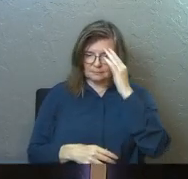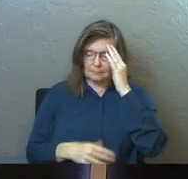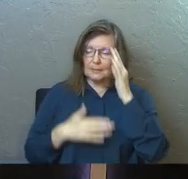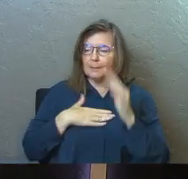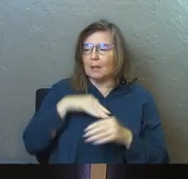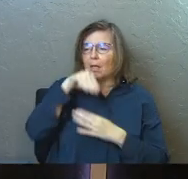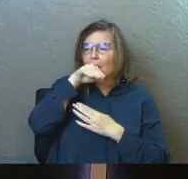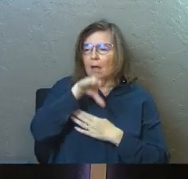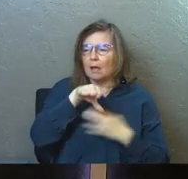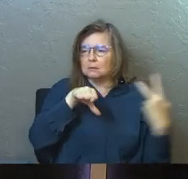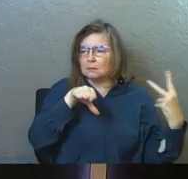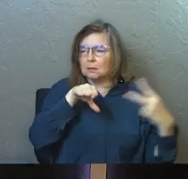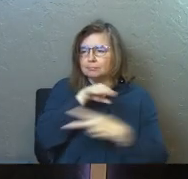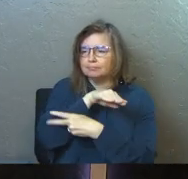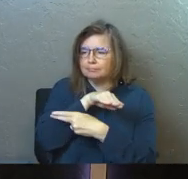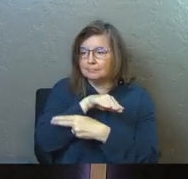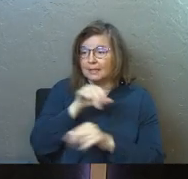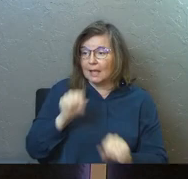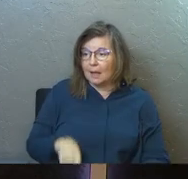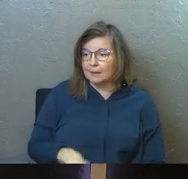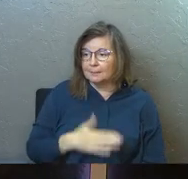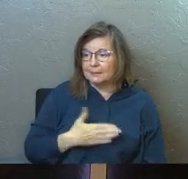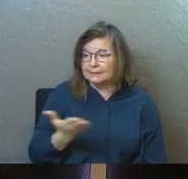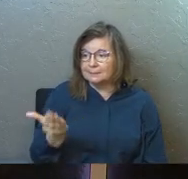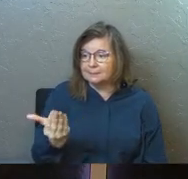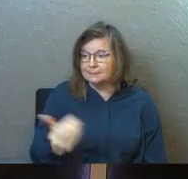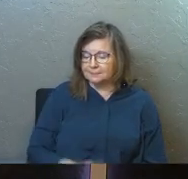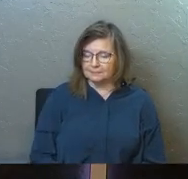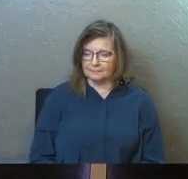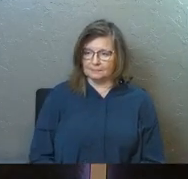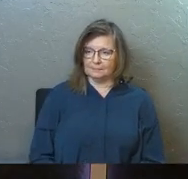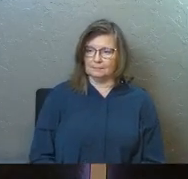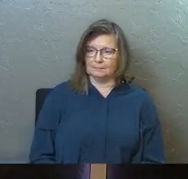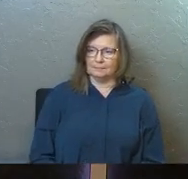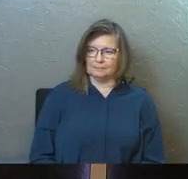Please stick it out so that I might trim it a bit."